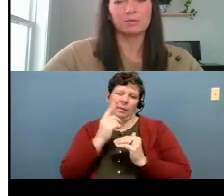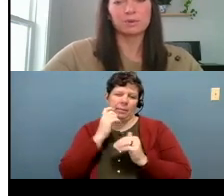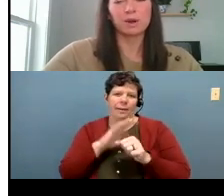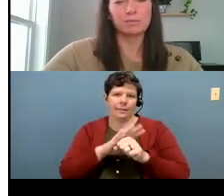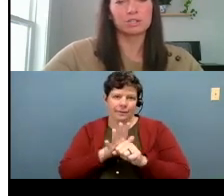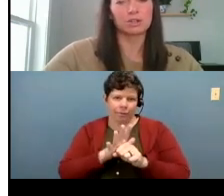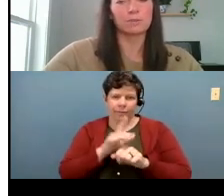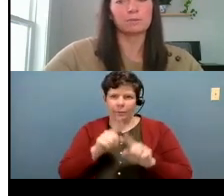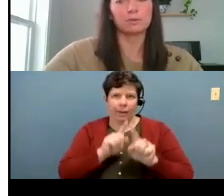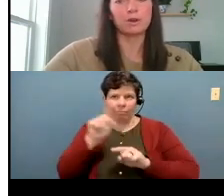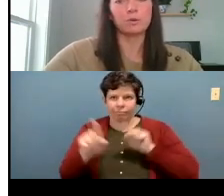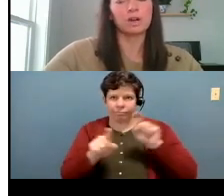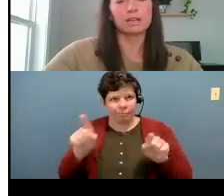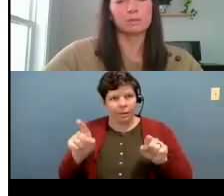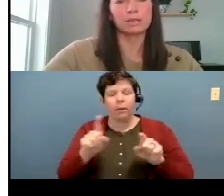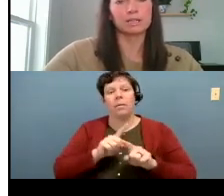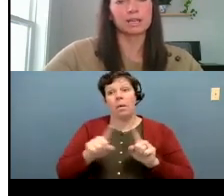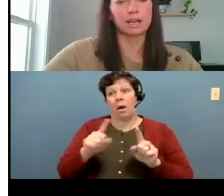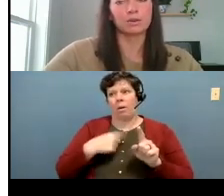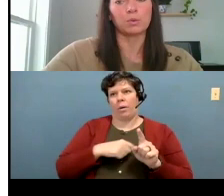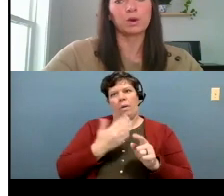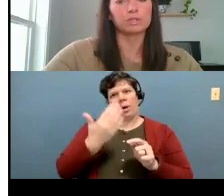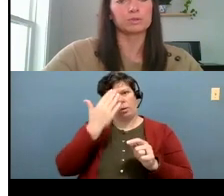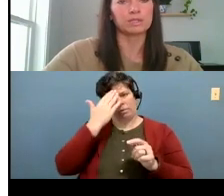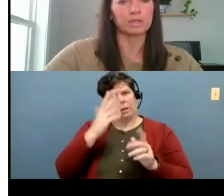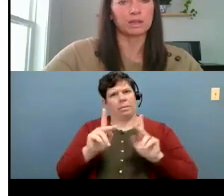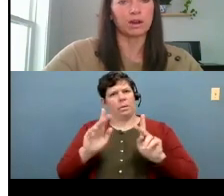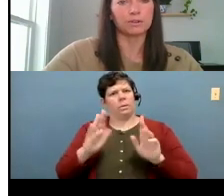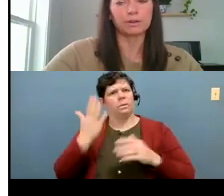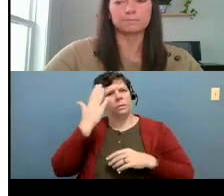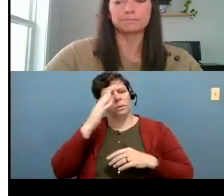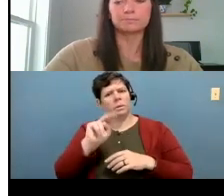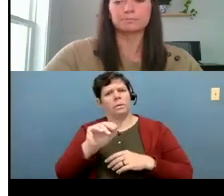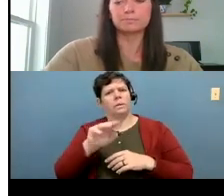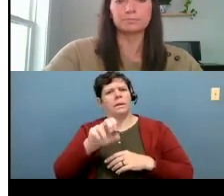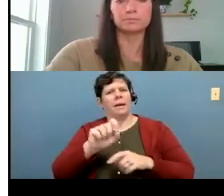but we want to make sure that people know what NamUs is and what resources we can offer.